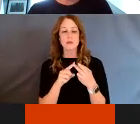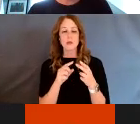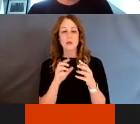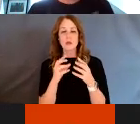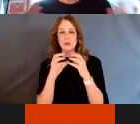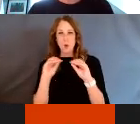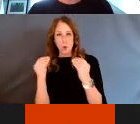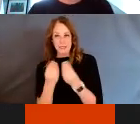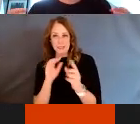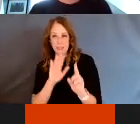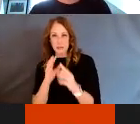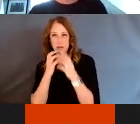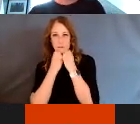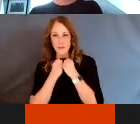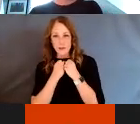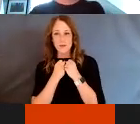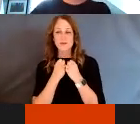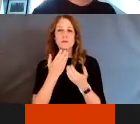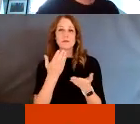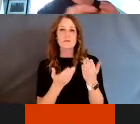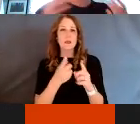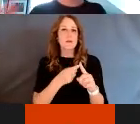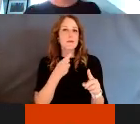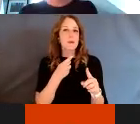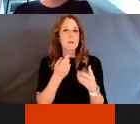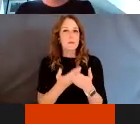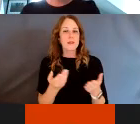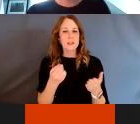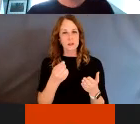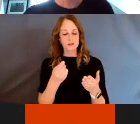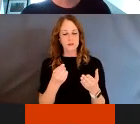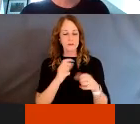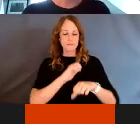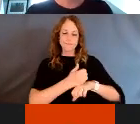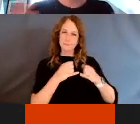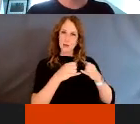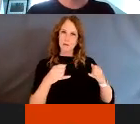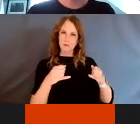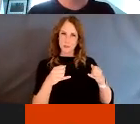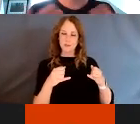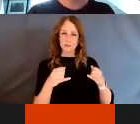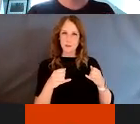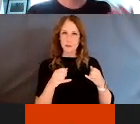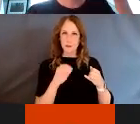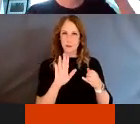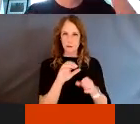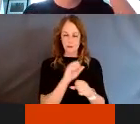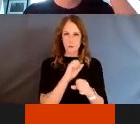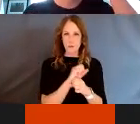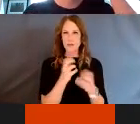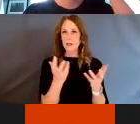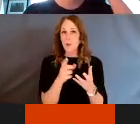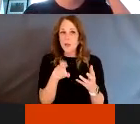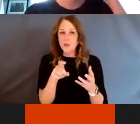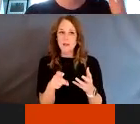that you work with. It may come from some of the things that you have built boundaries around in your work, like what you need in order